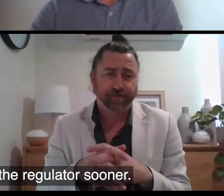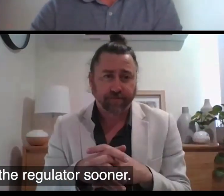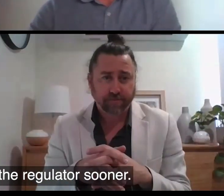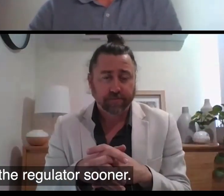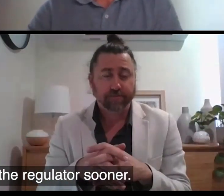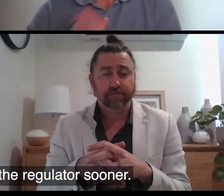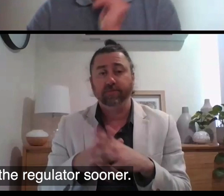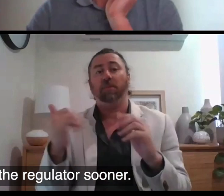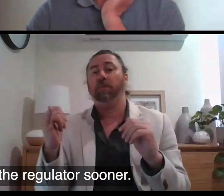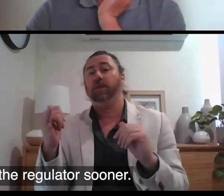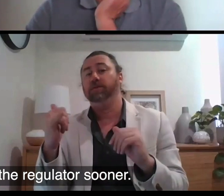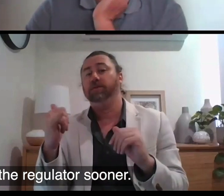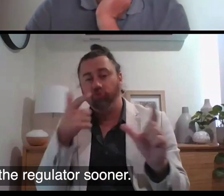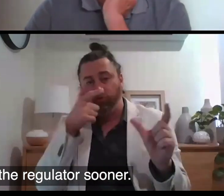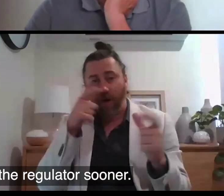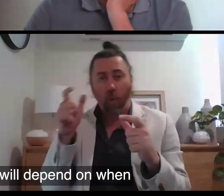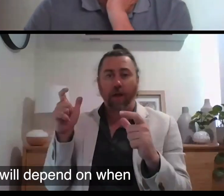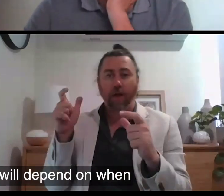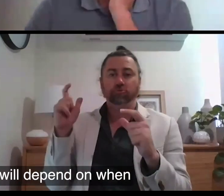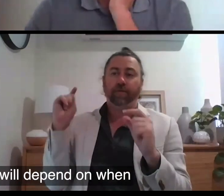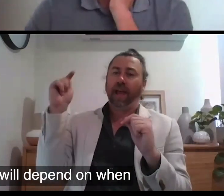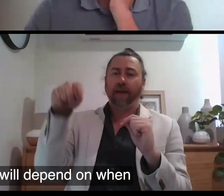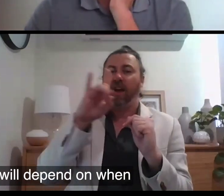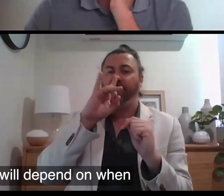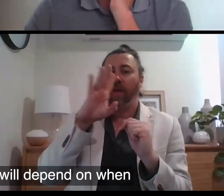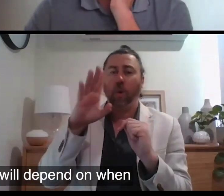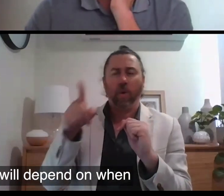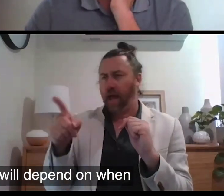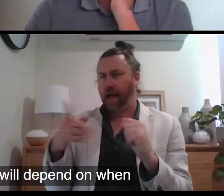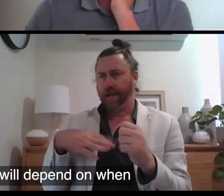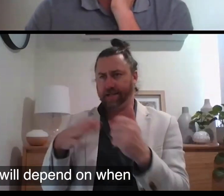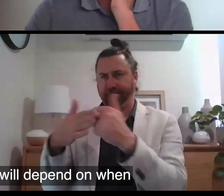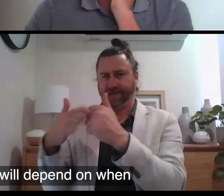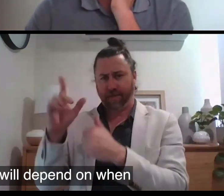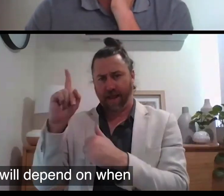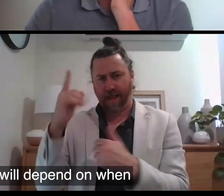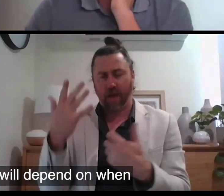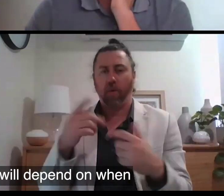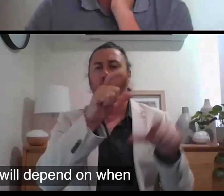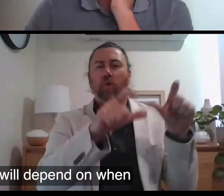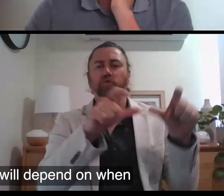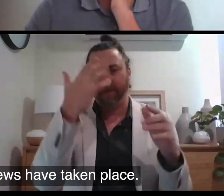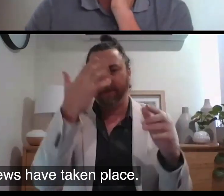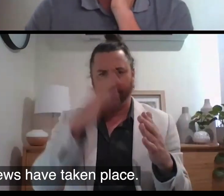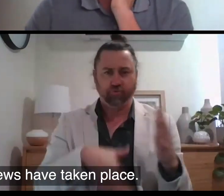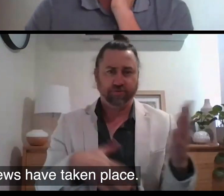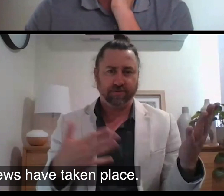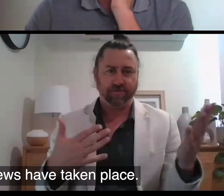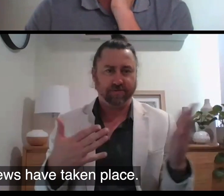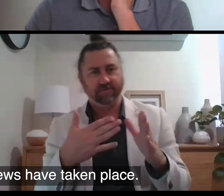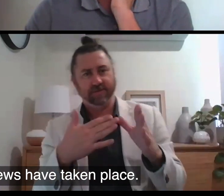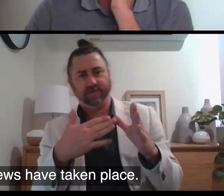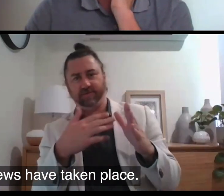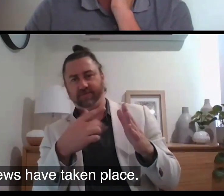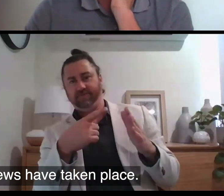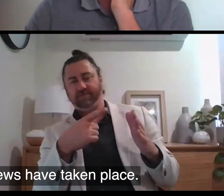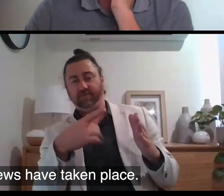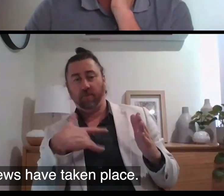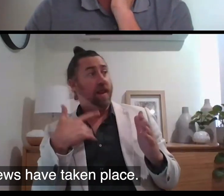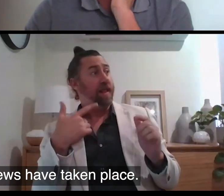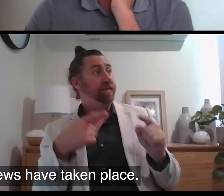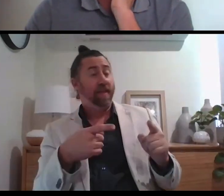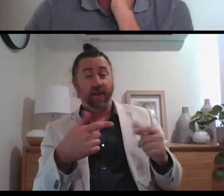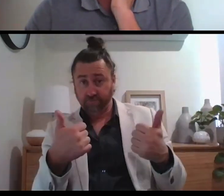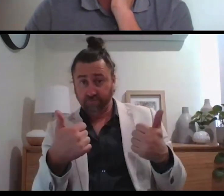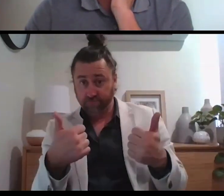with the regulator sooner. And for consumer experience, it will depend on when those resident experience